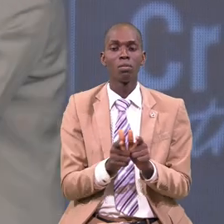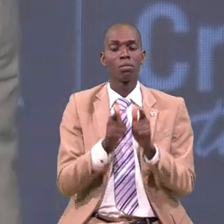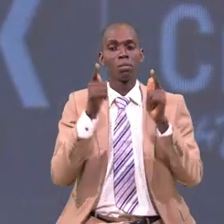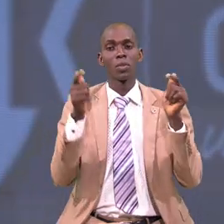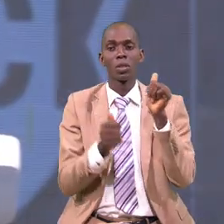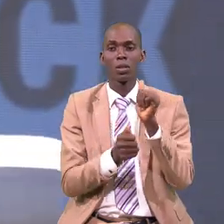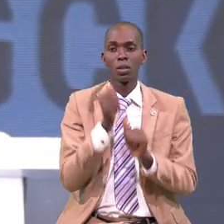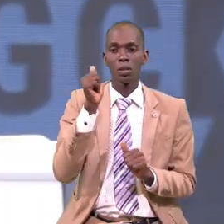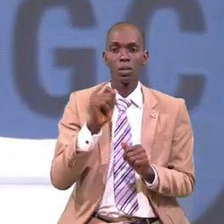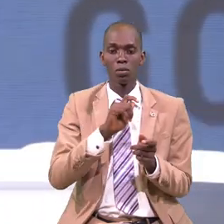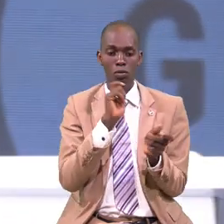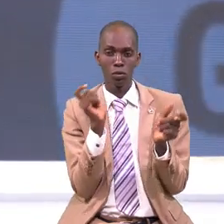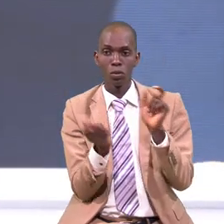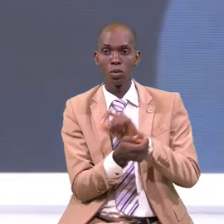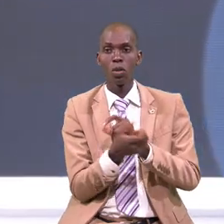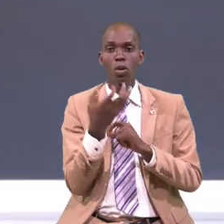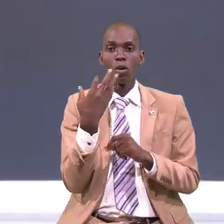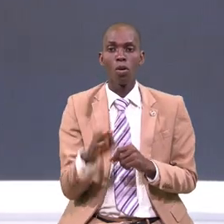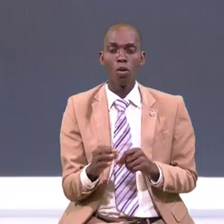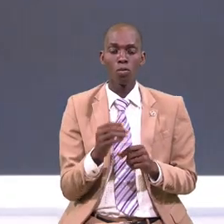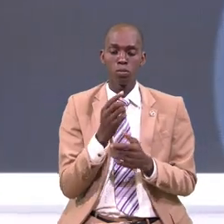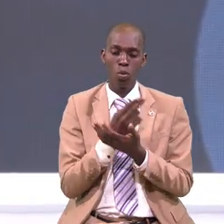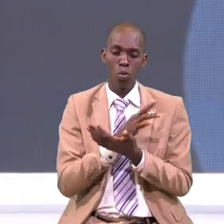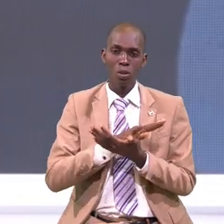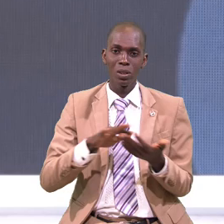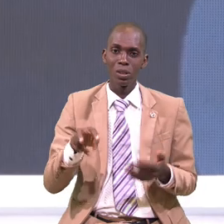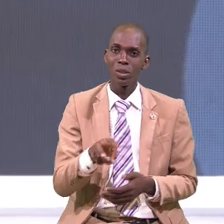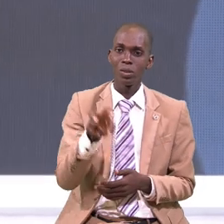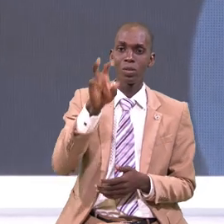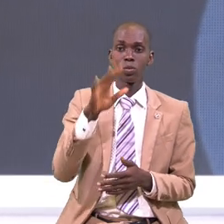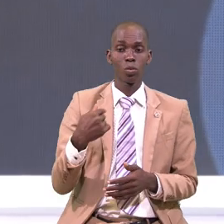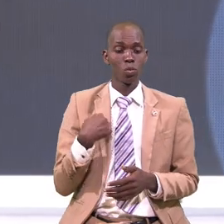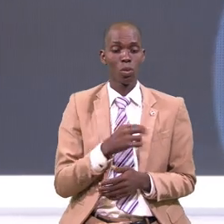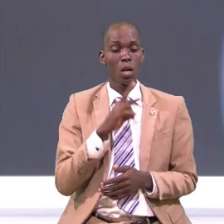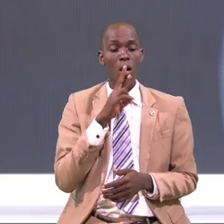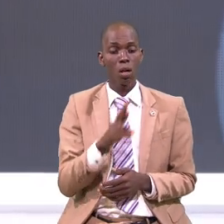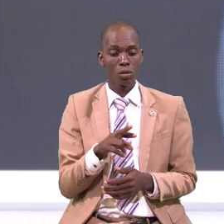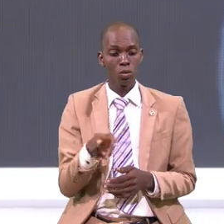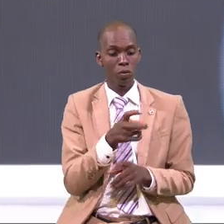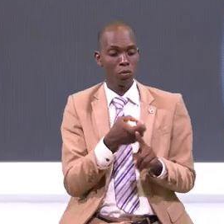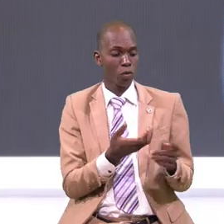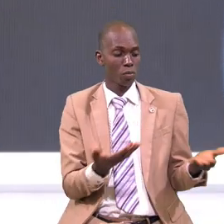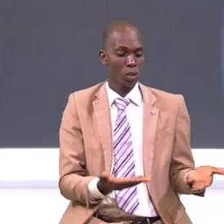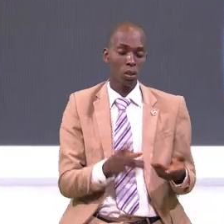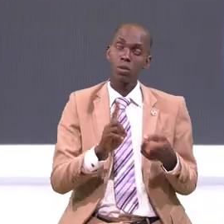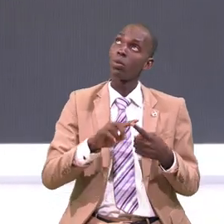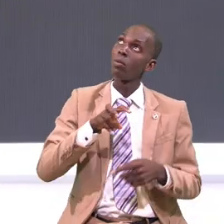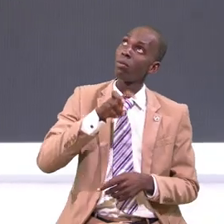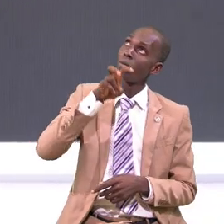Of godly travelers, we're travelers, we're traveling from here to there.